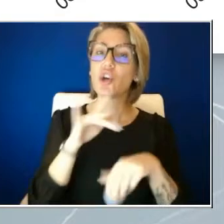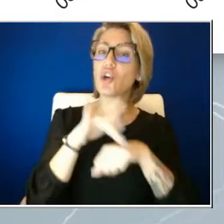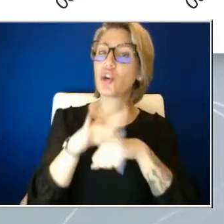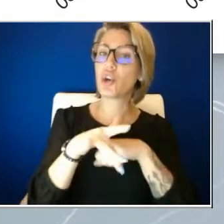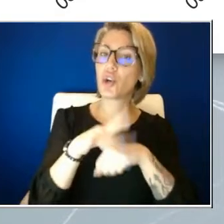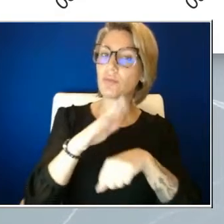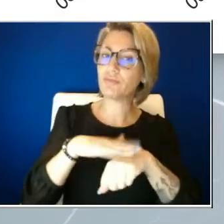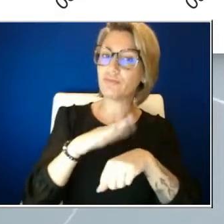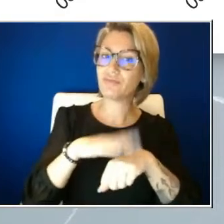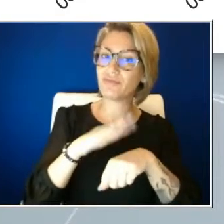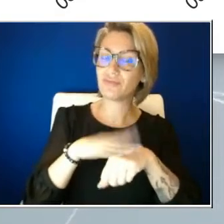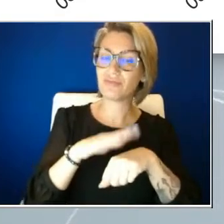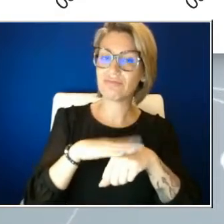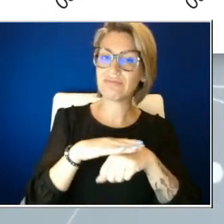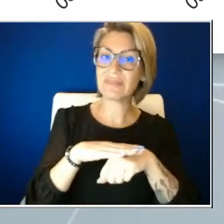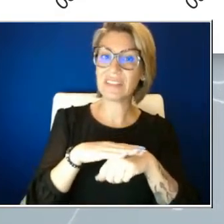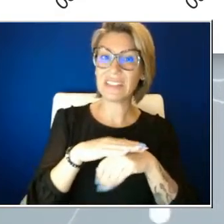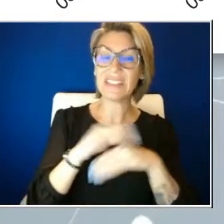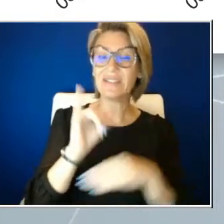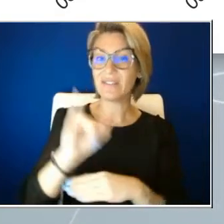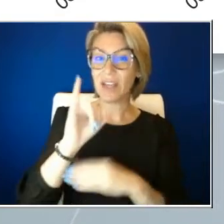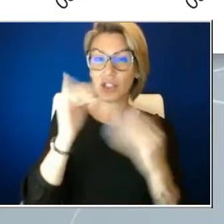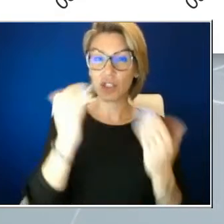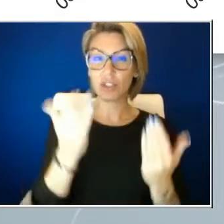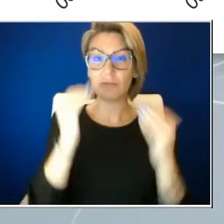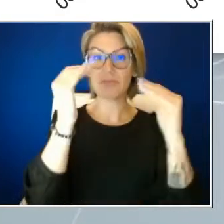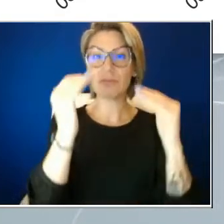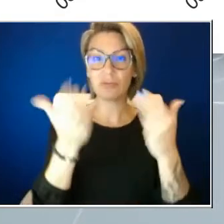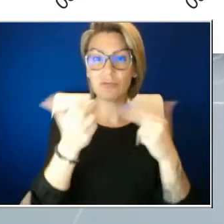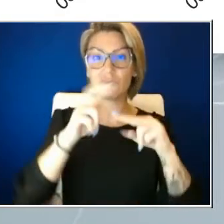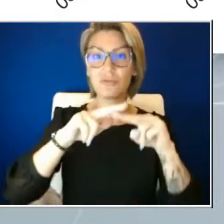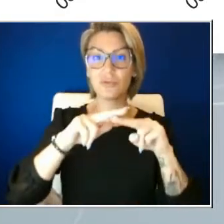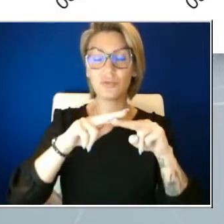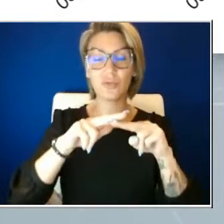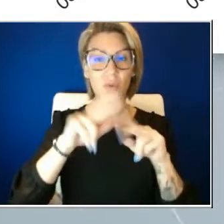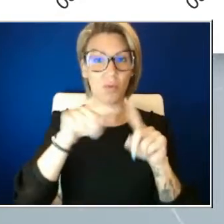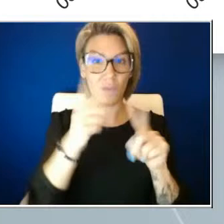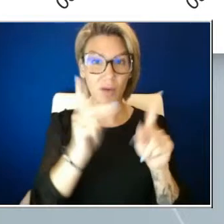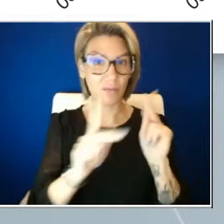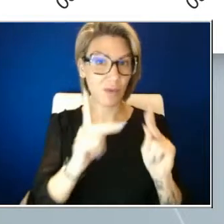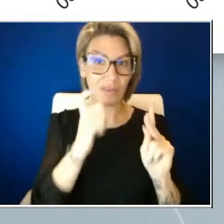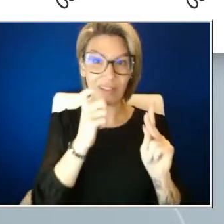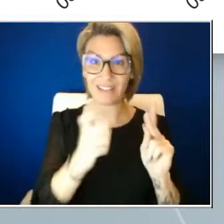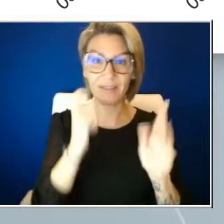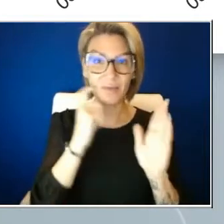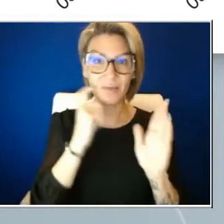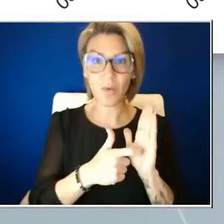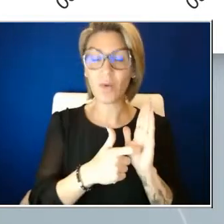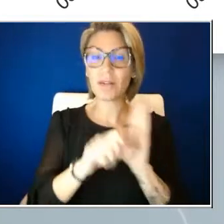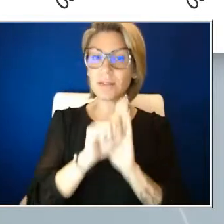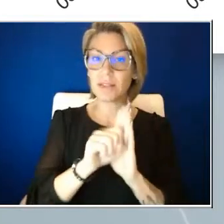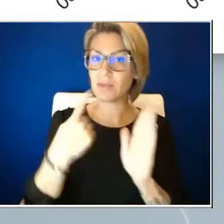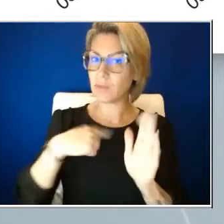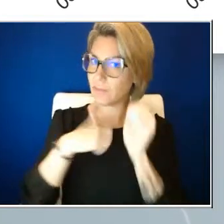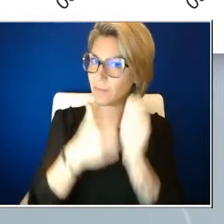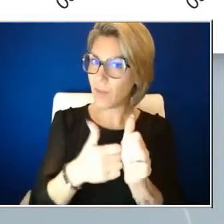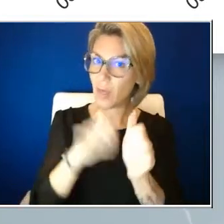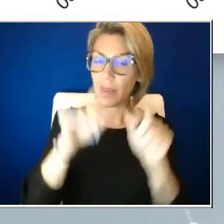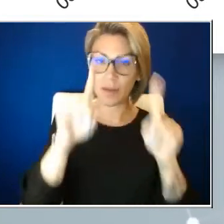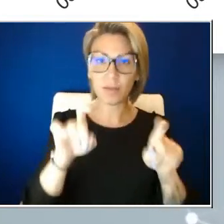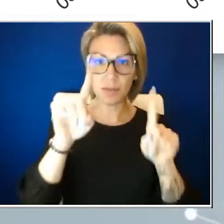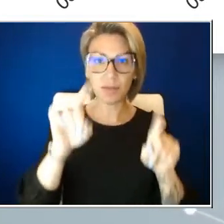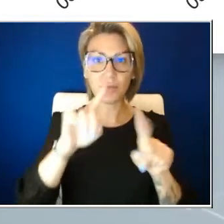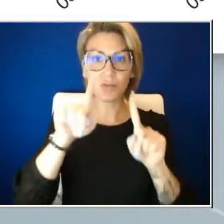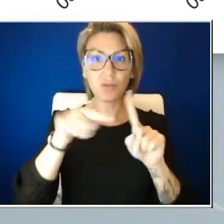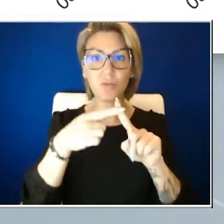infections are increasing even when people don't have symptoms. We've been following wastewater testing for years. And when we isolate the Midwest